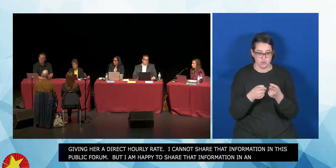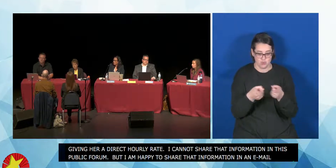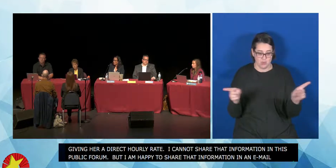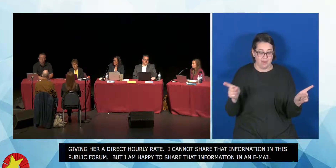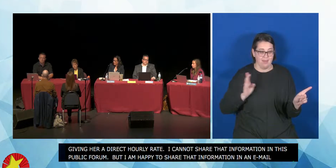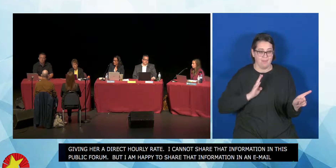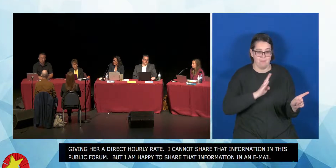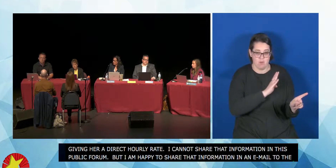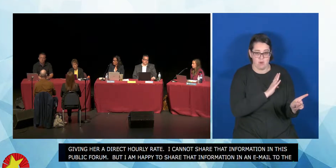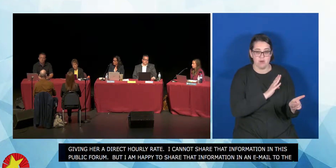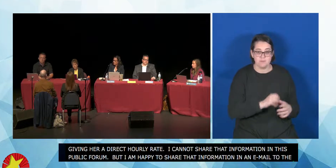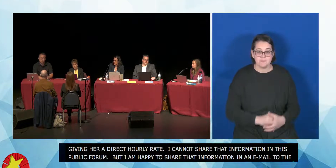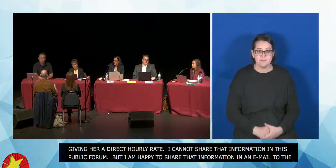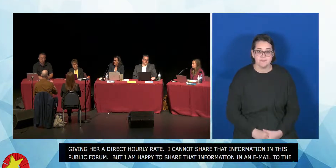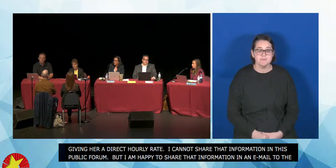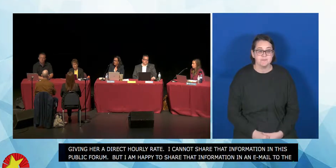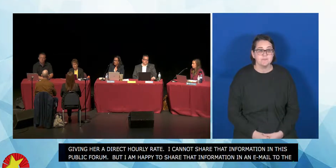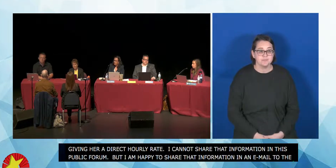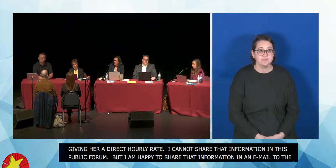board.